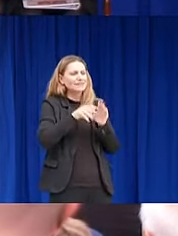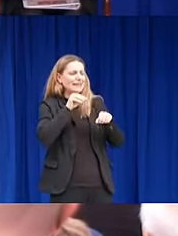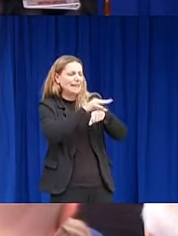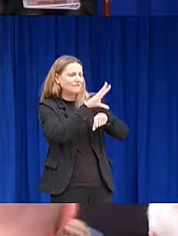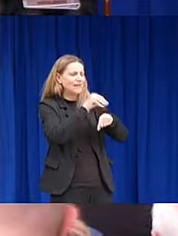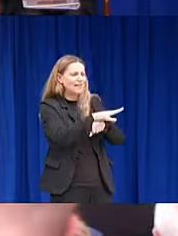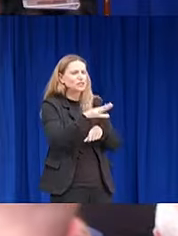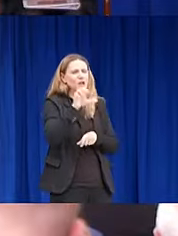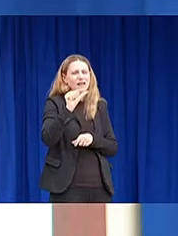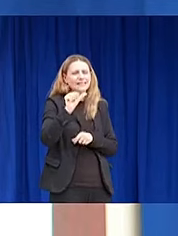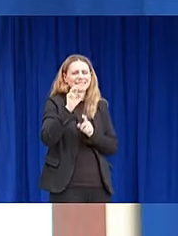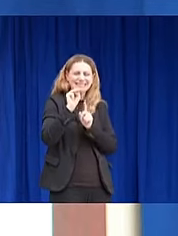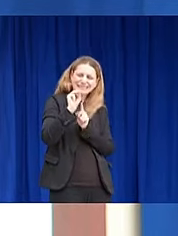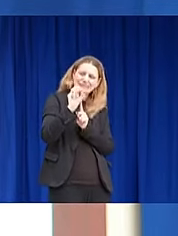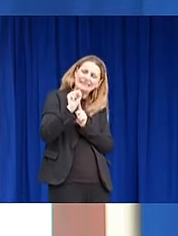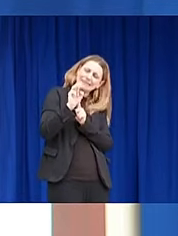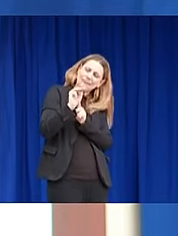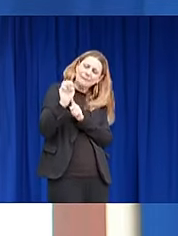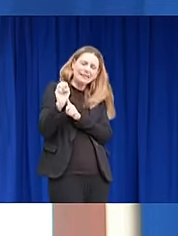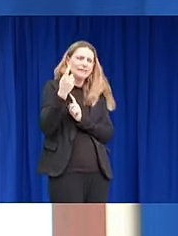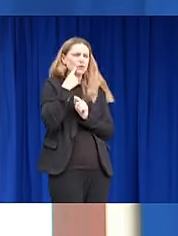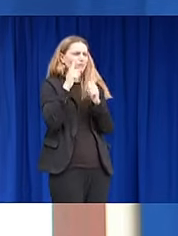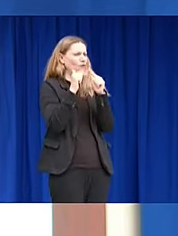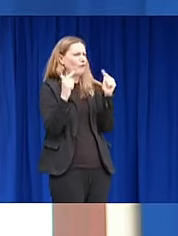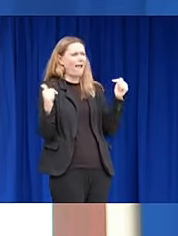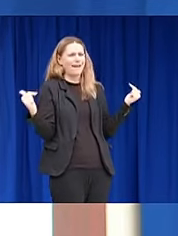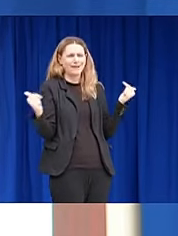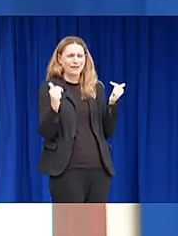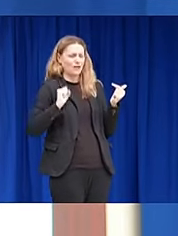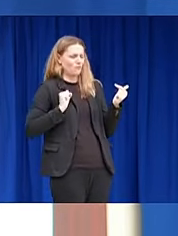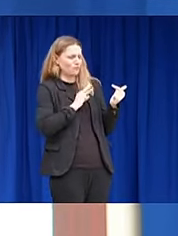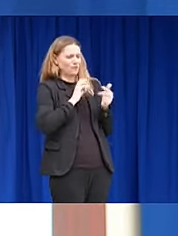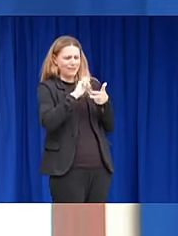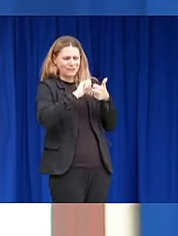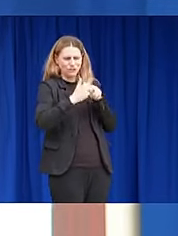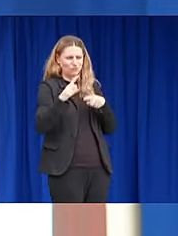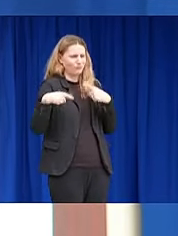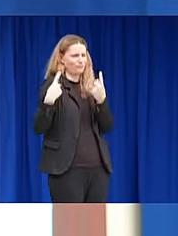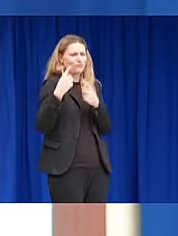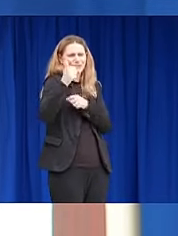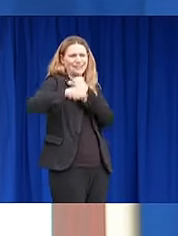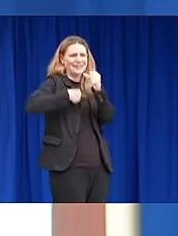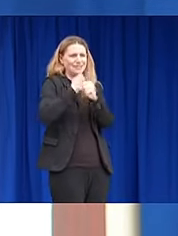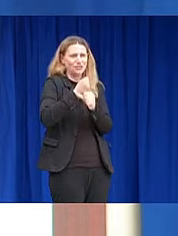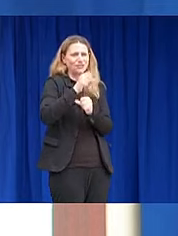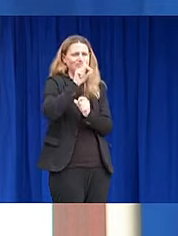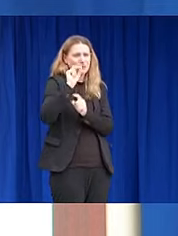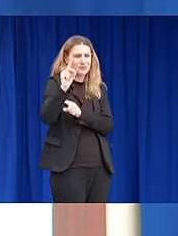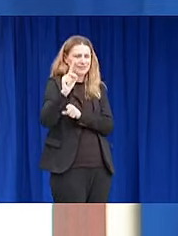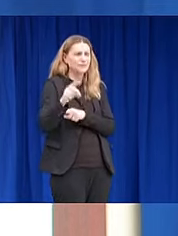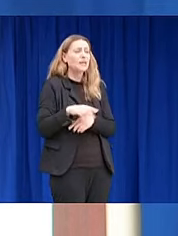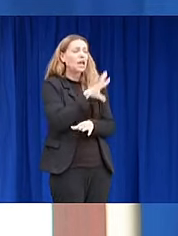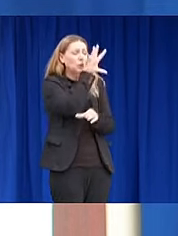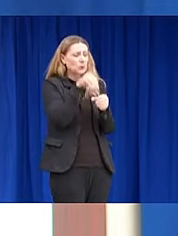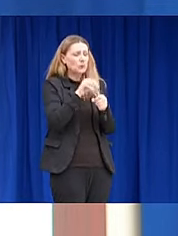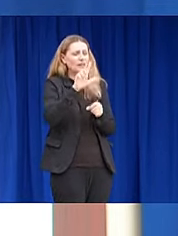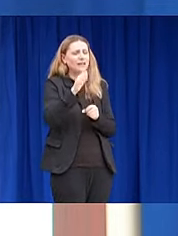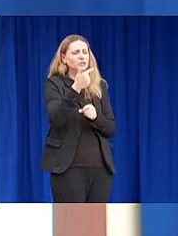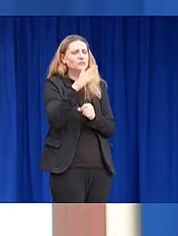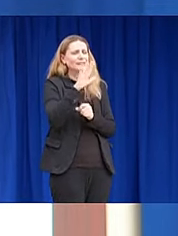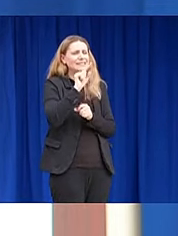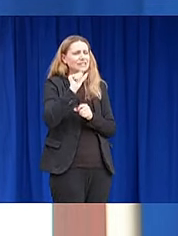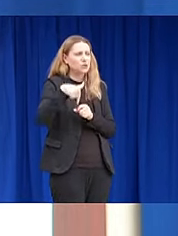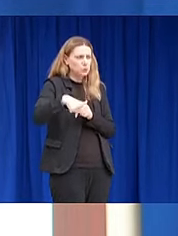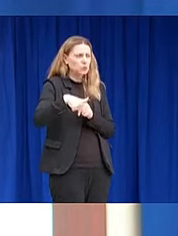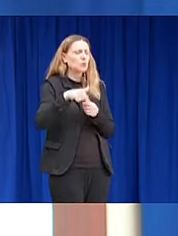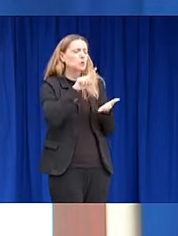expert for a variety of personnel issues over the past decade within DoD, including LGBTQ research programs and policy